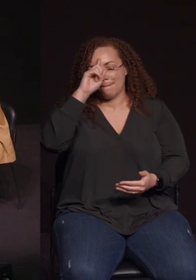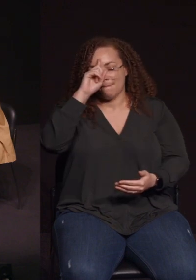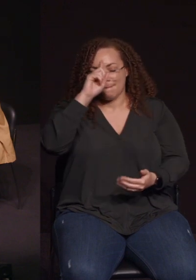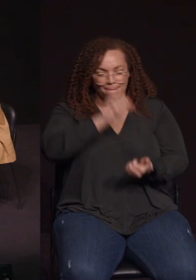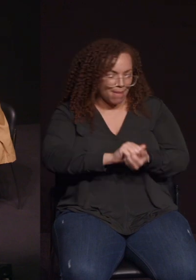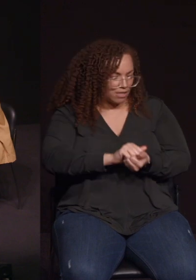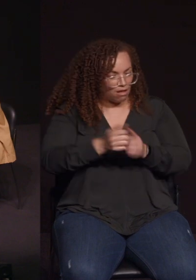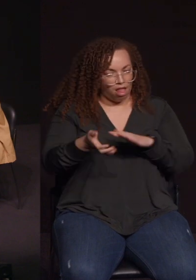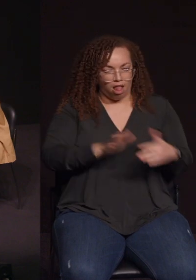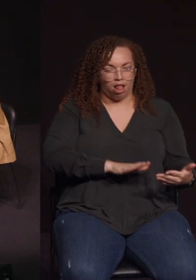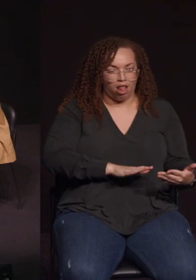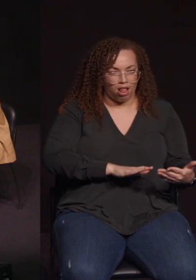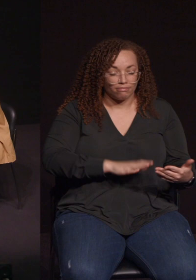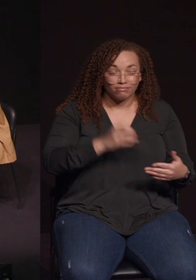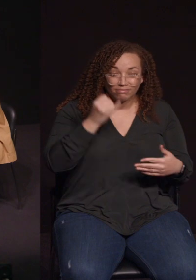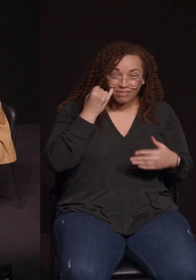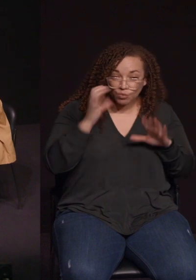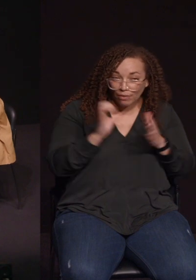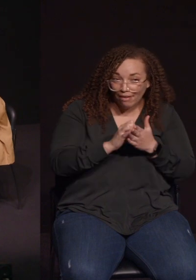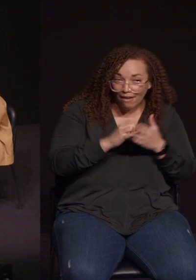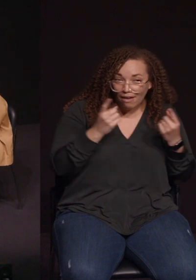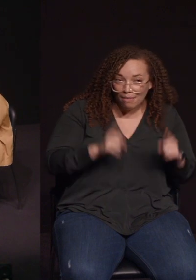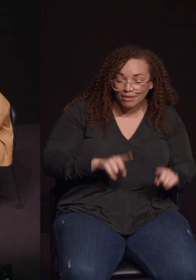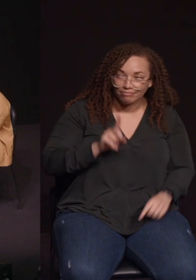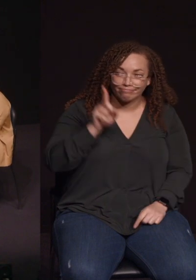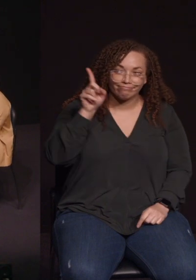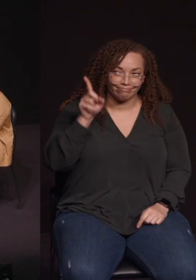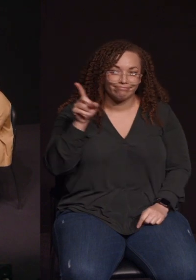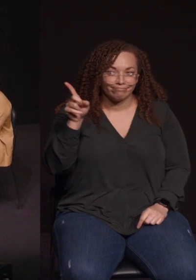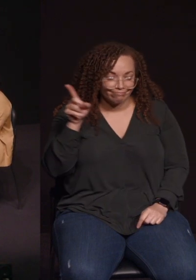wins. So.